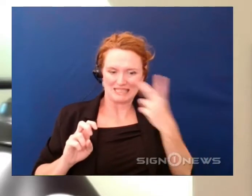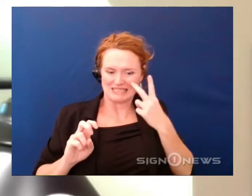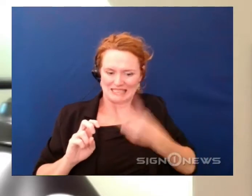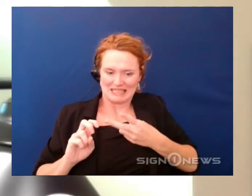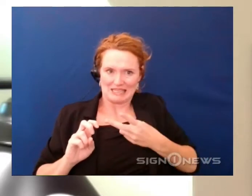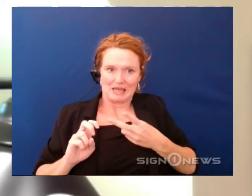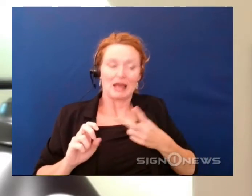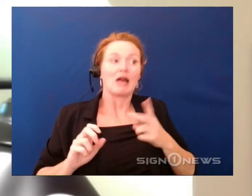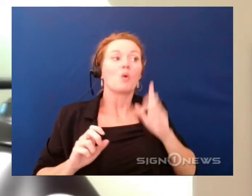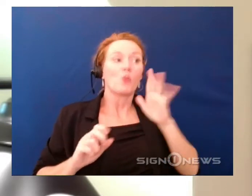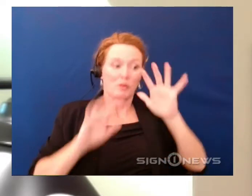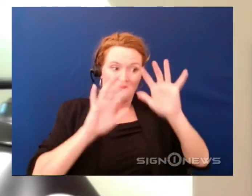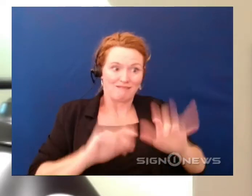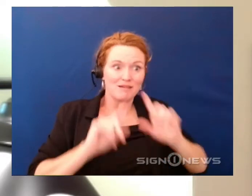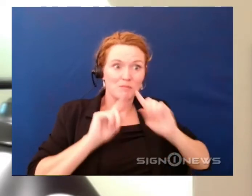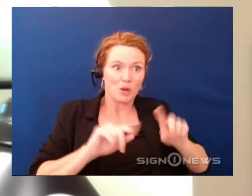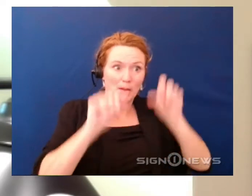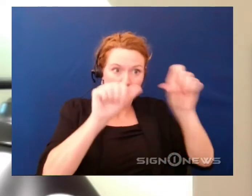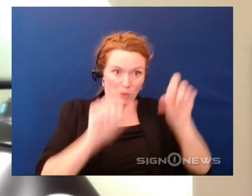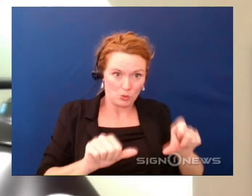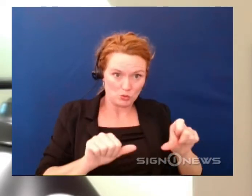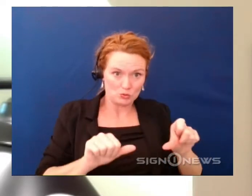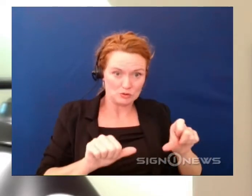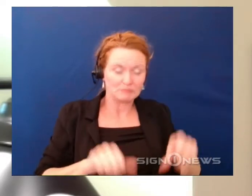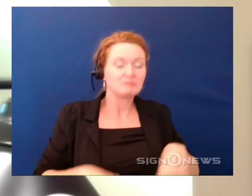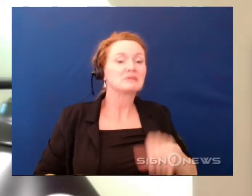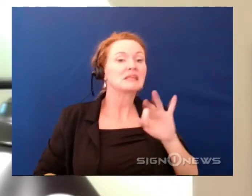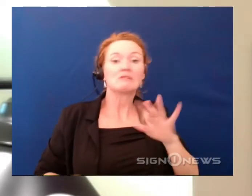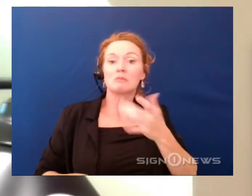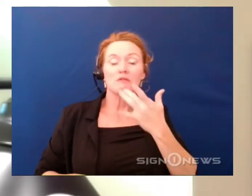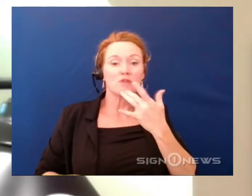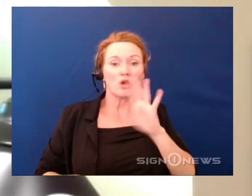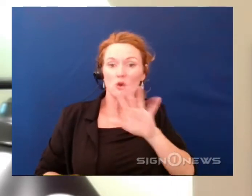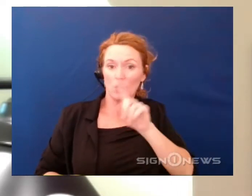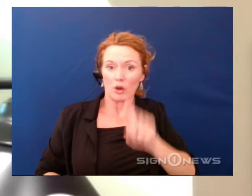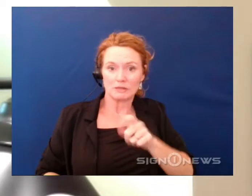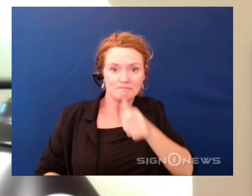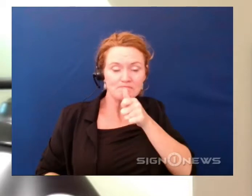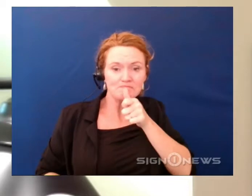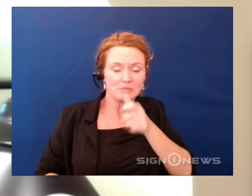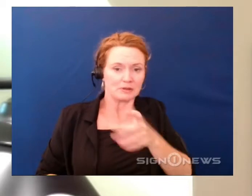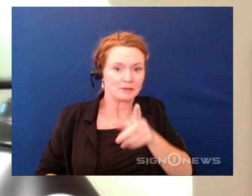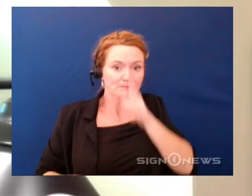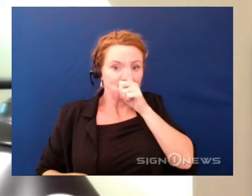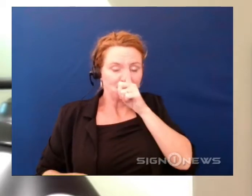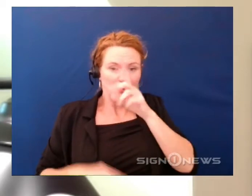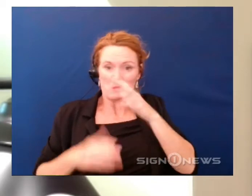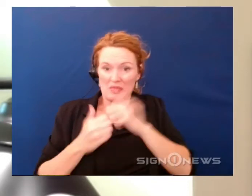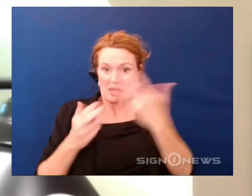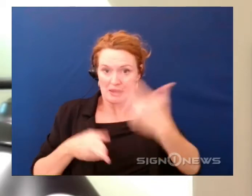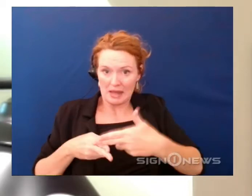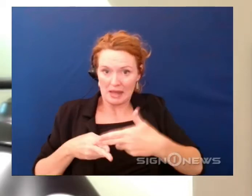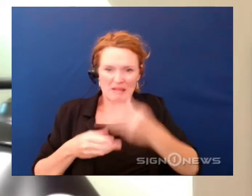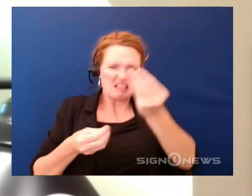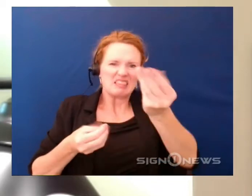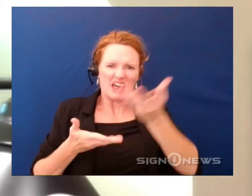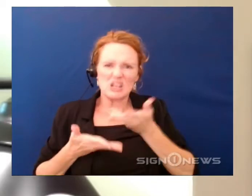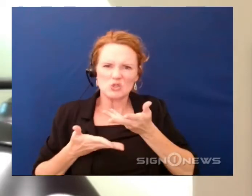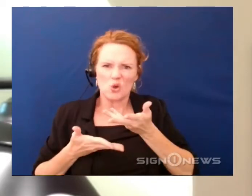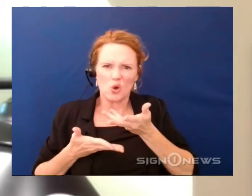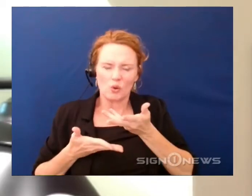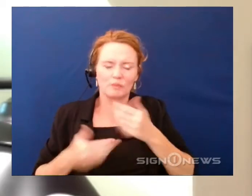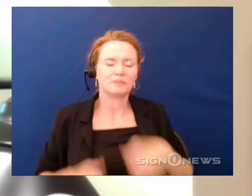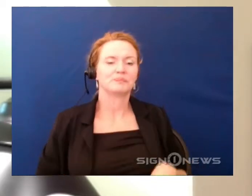it. If you prefer to keep your question anonymous, please let us know when you type your question. There will not be